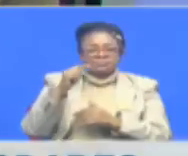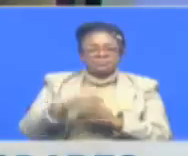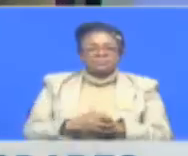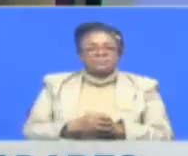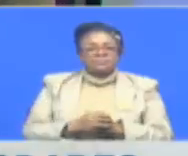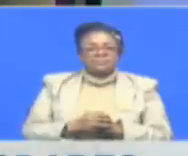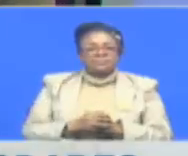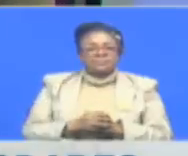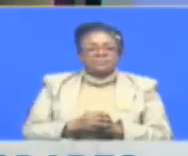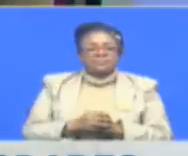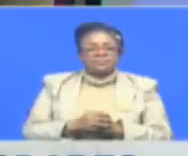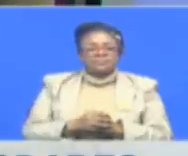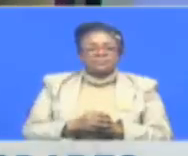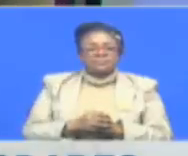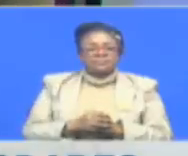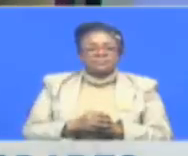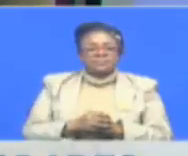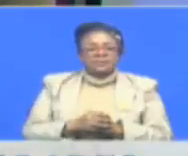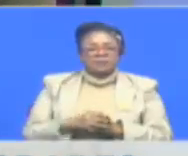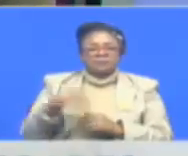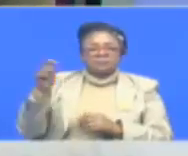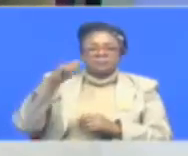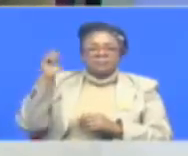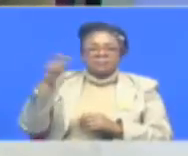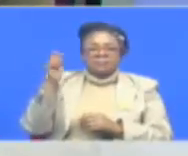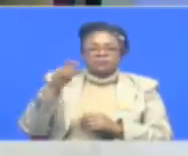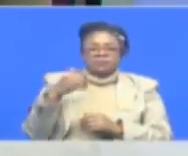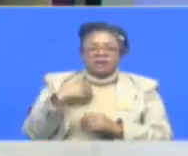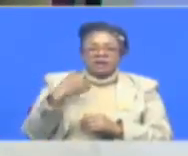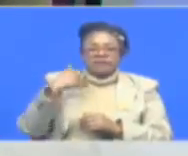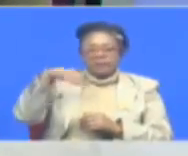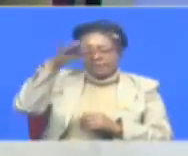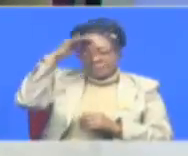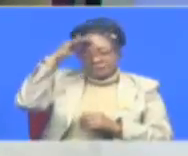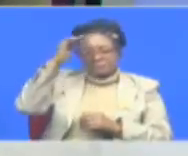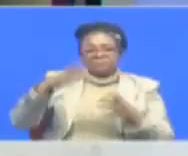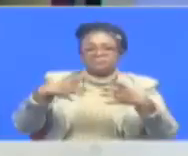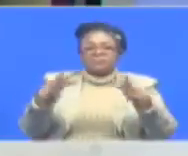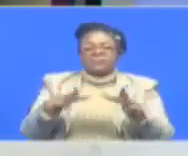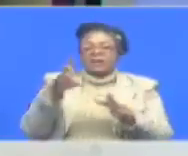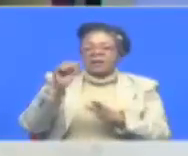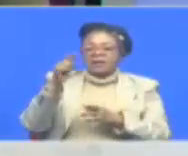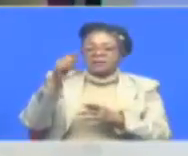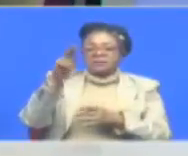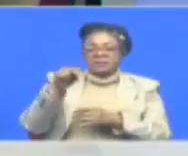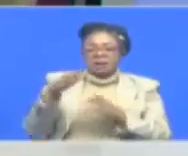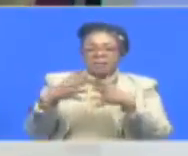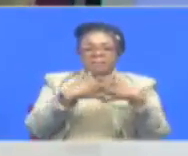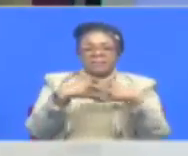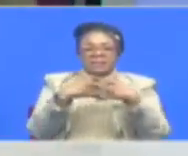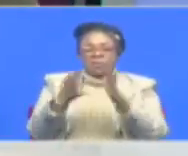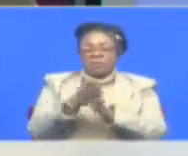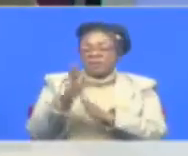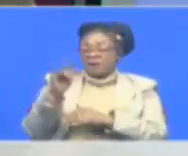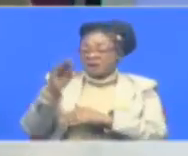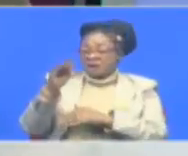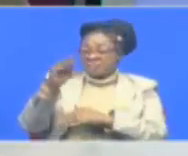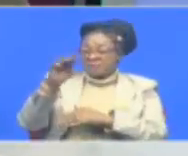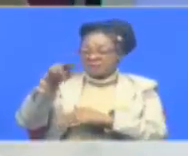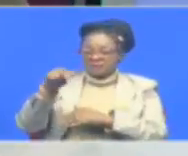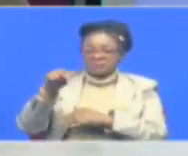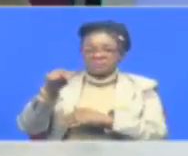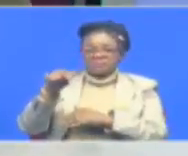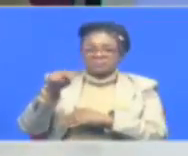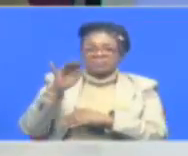Our Kenyan is set to head the largest beer business unit in Latin America and the Caribbean region. Diageo